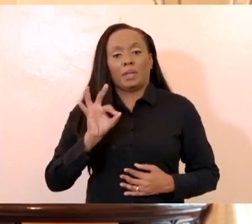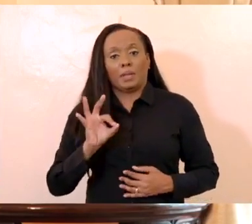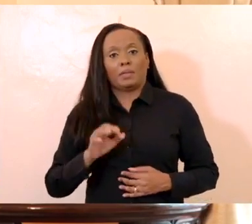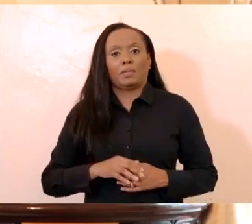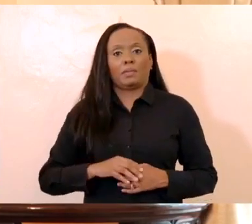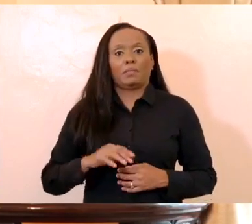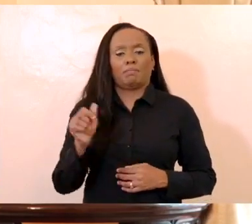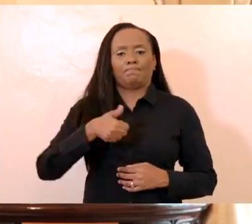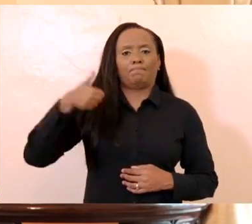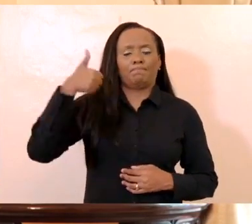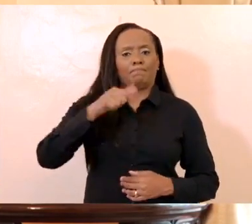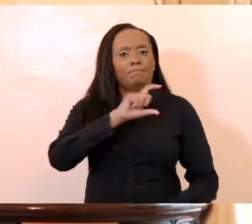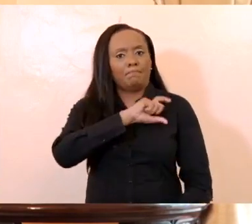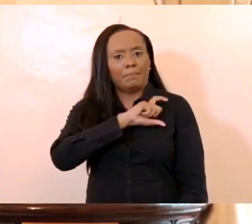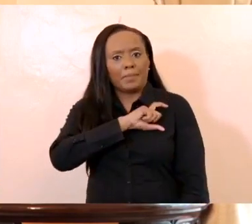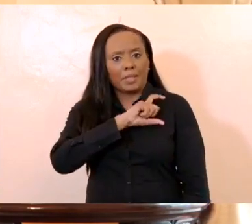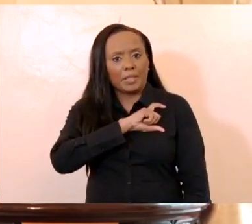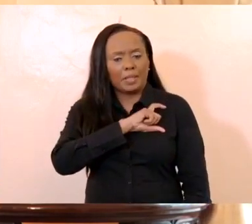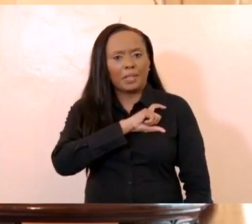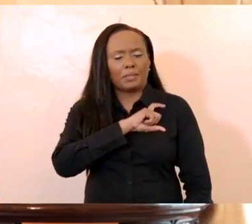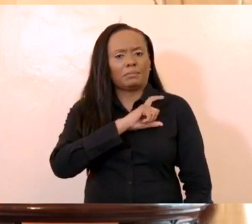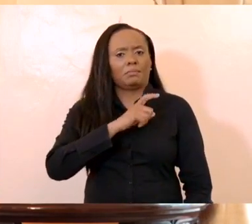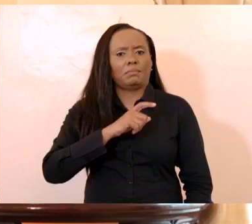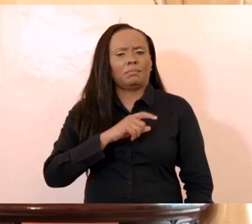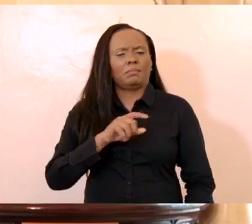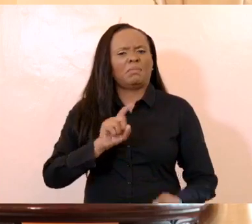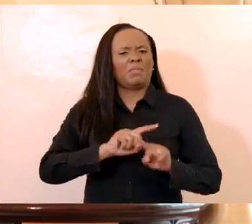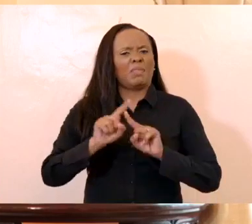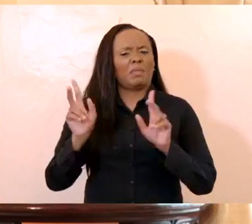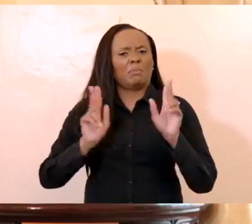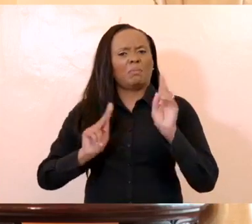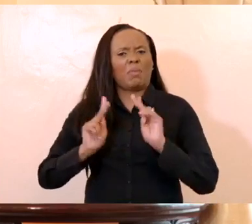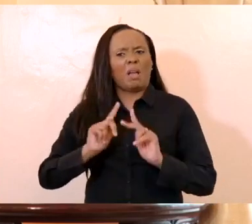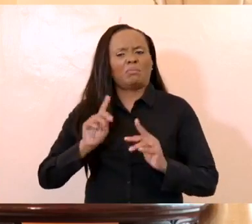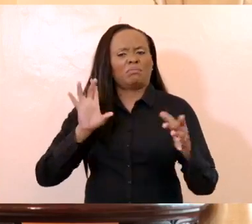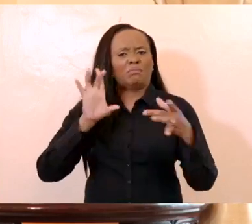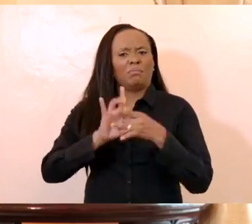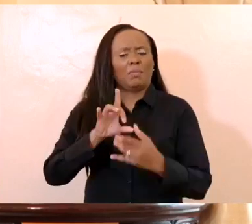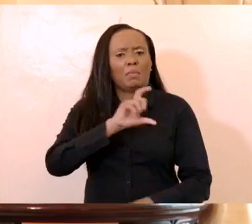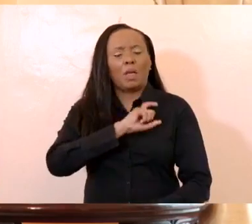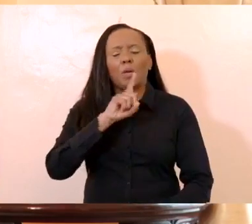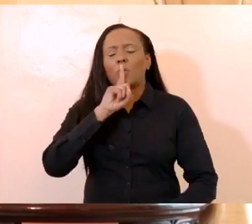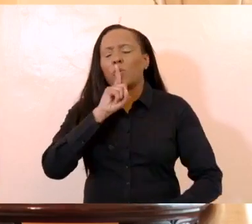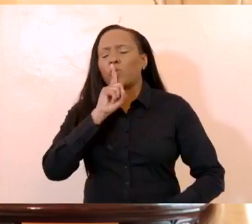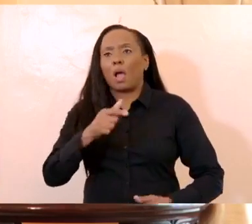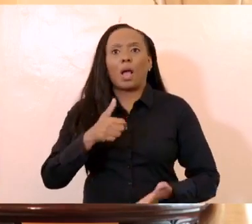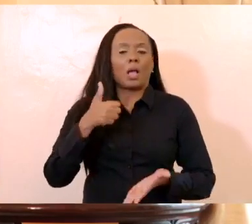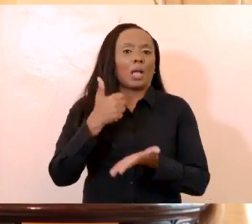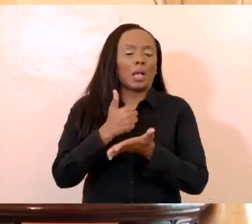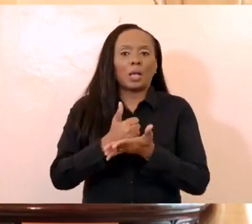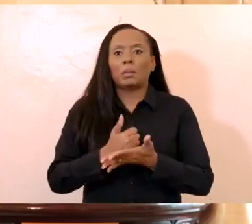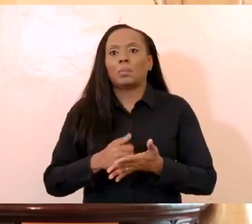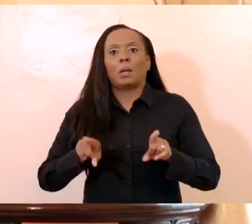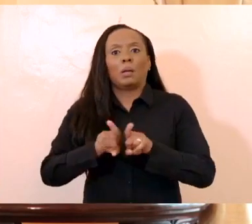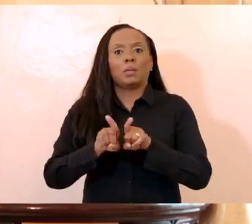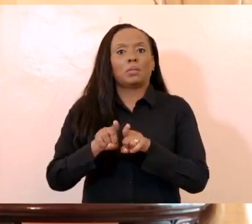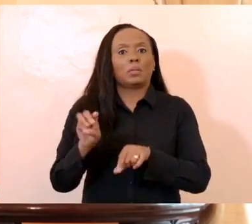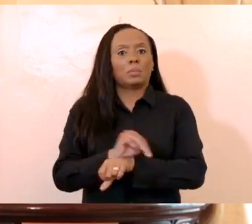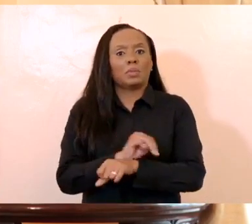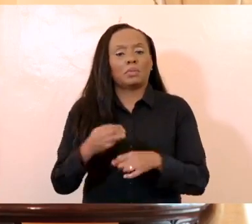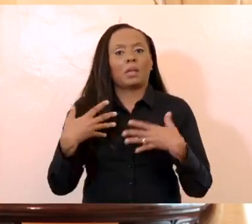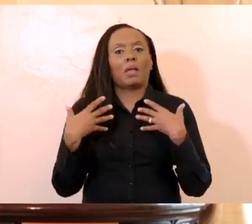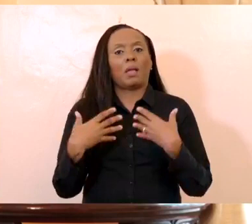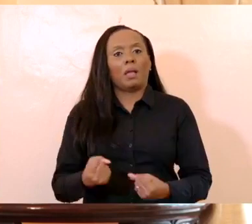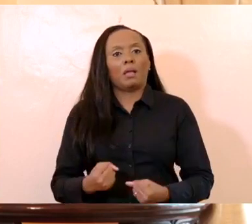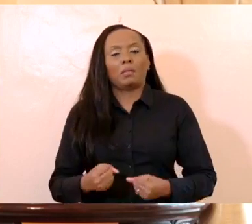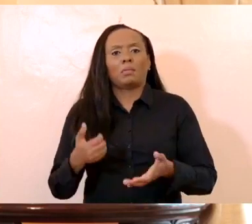members of the Royal Barbados Police Force who have assisted tremendously, as well as representatives from the Ministry of Health, in helping us